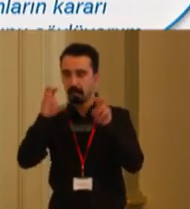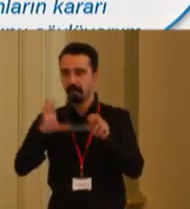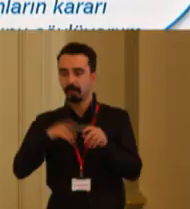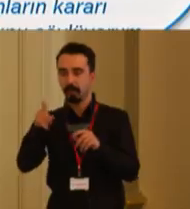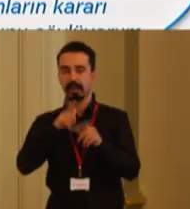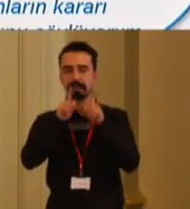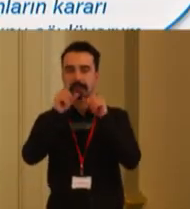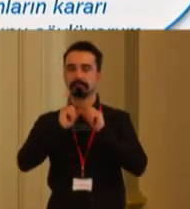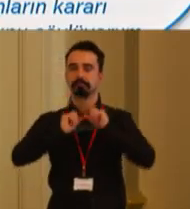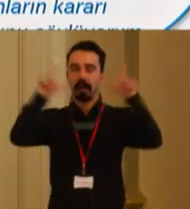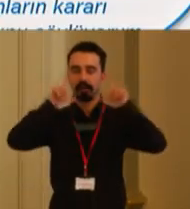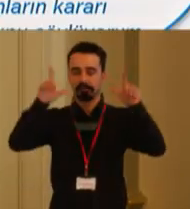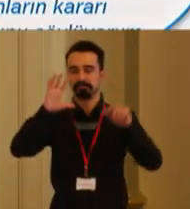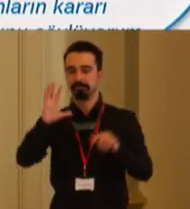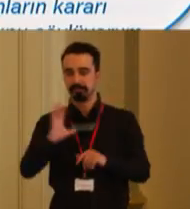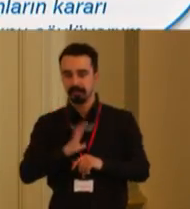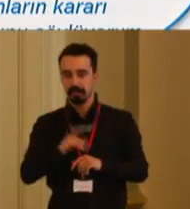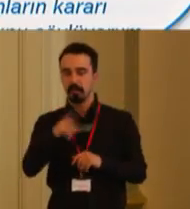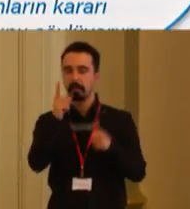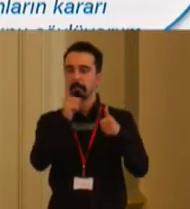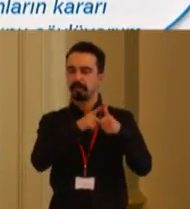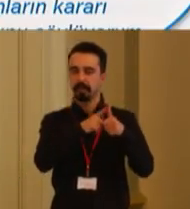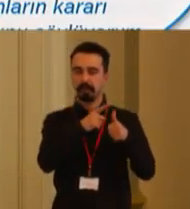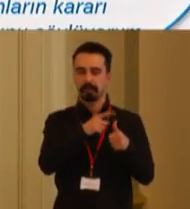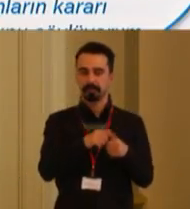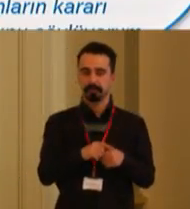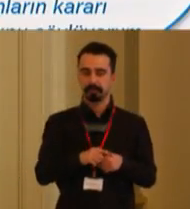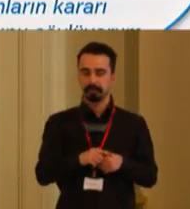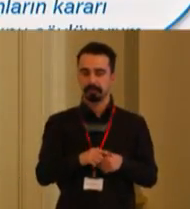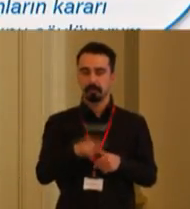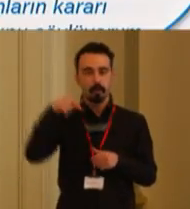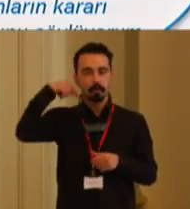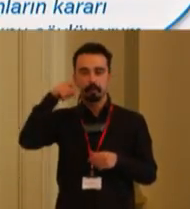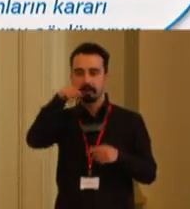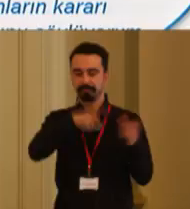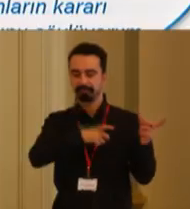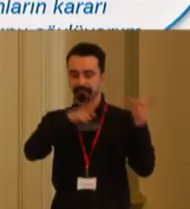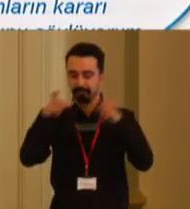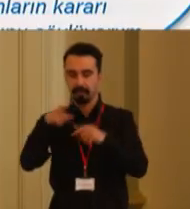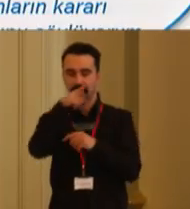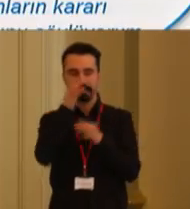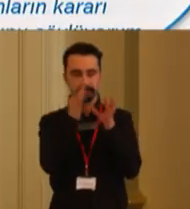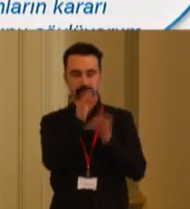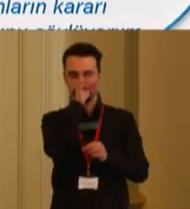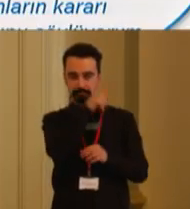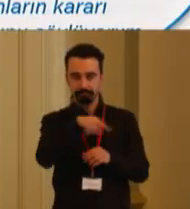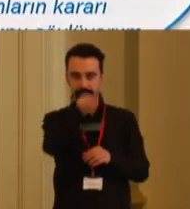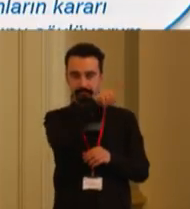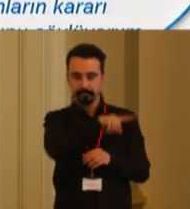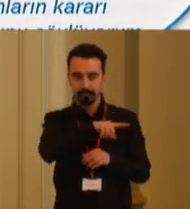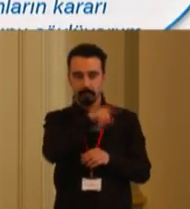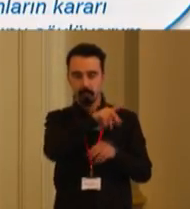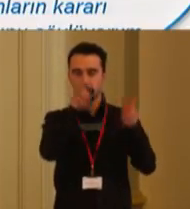by many, and if they believe there is consensus, then they raise their voices. One to mention is Syrian refugees.